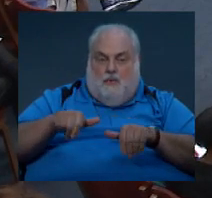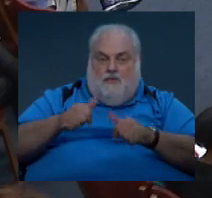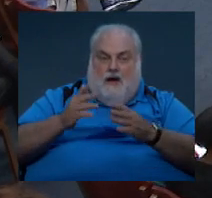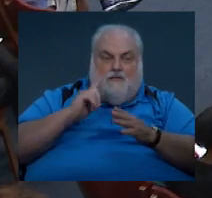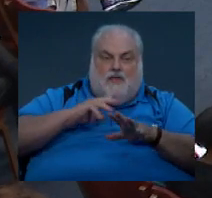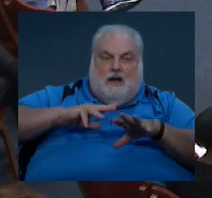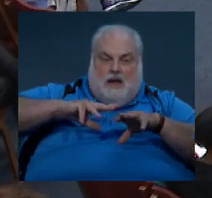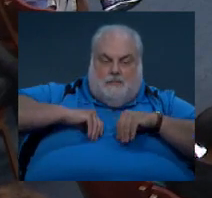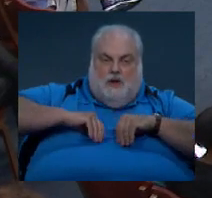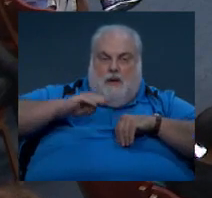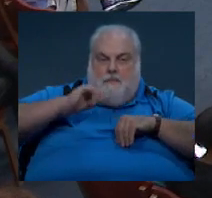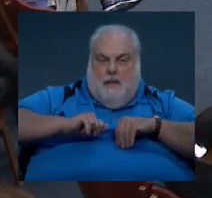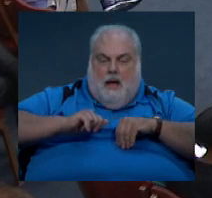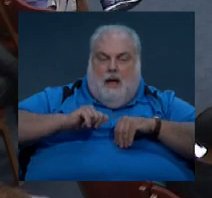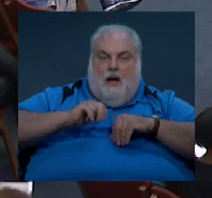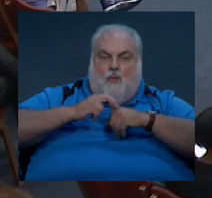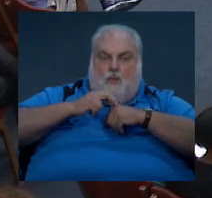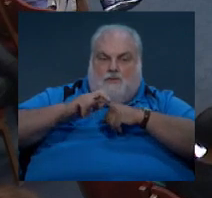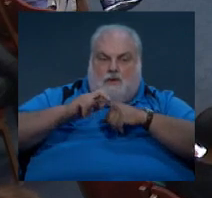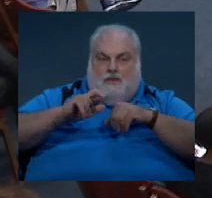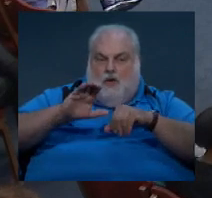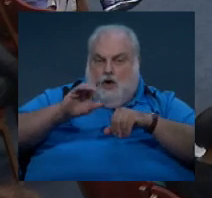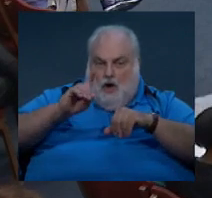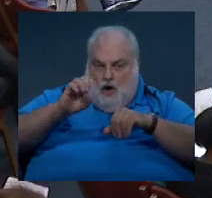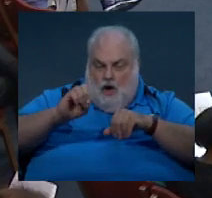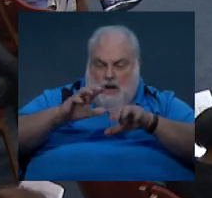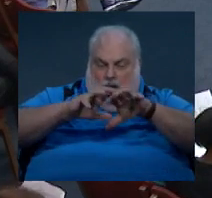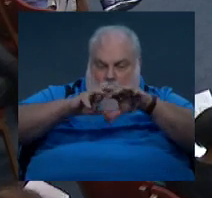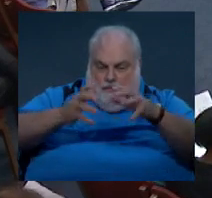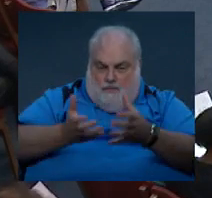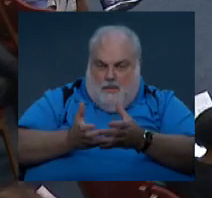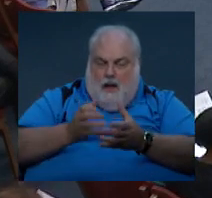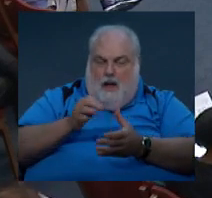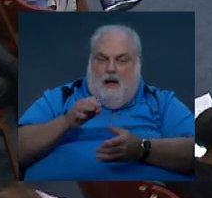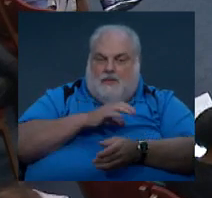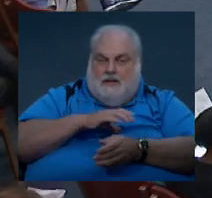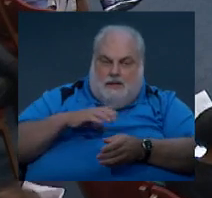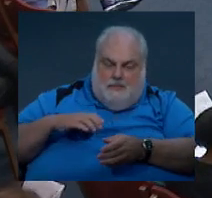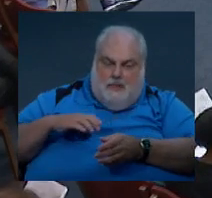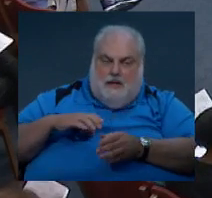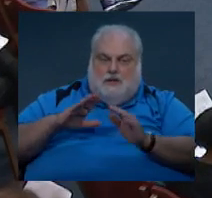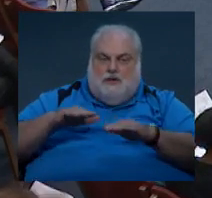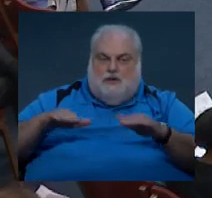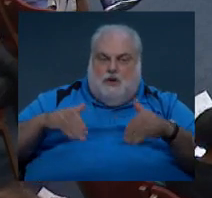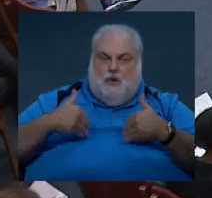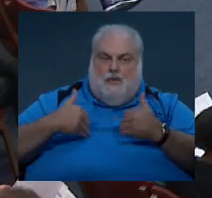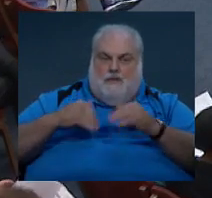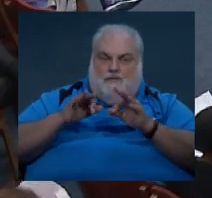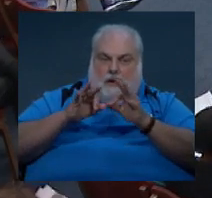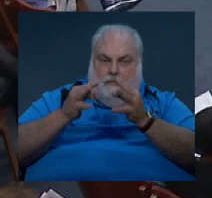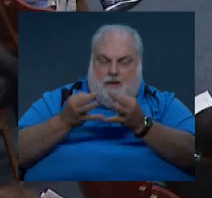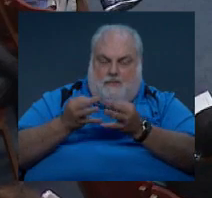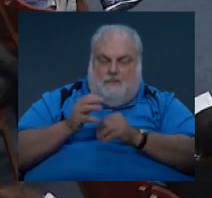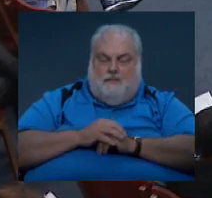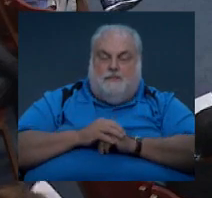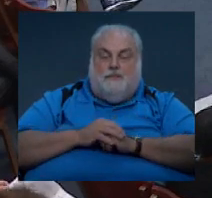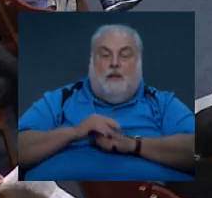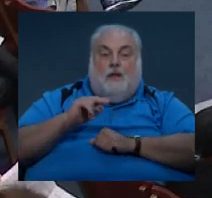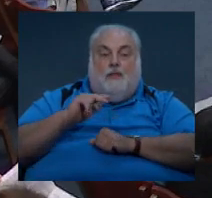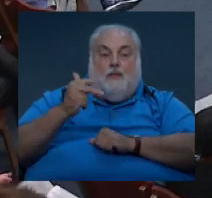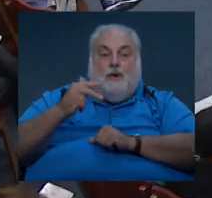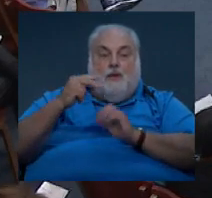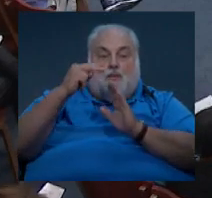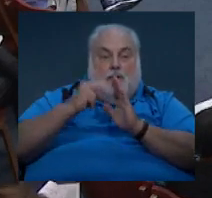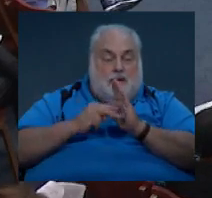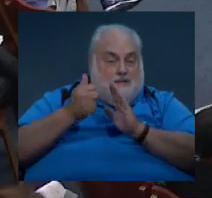provide for the adoption by reference of the code regarding the composition of the Little Rock Commission on Children, Youth, and Families. Third and final reading. We've had 3 readings